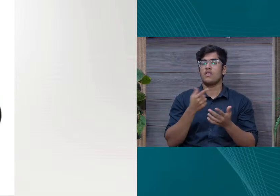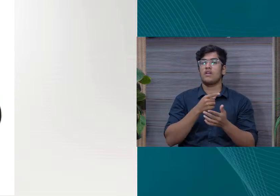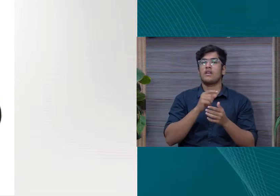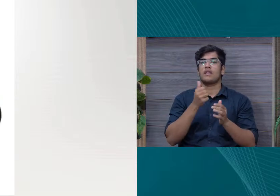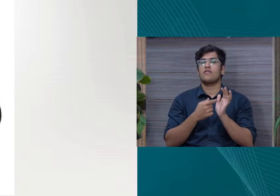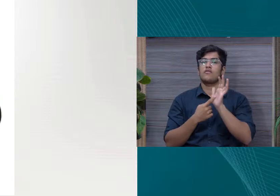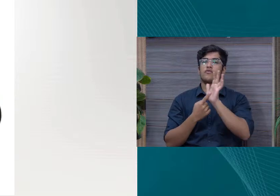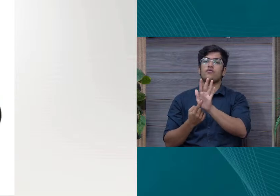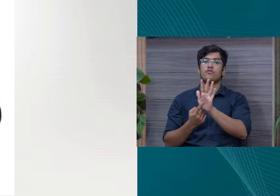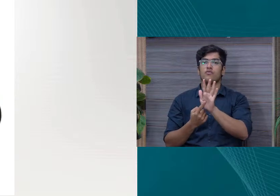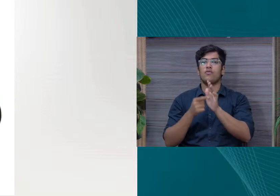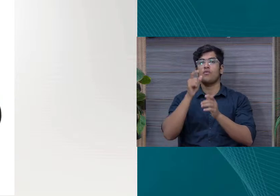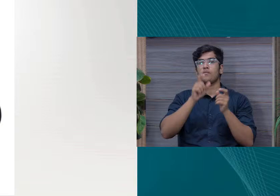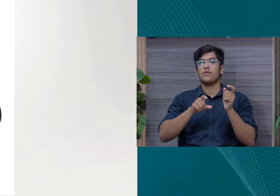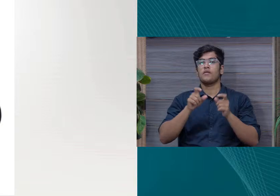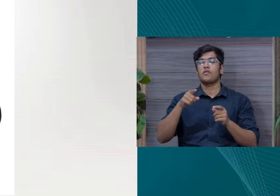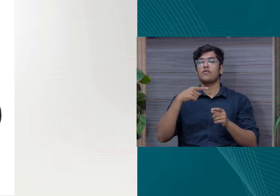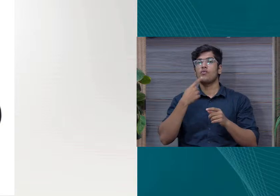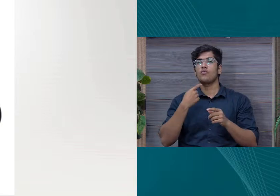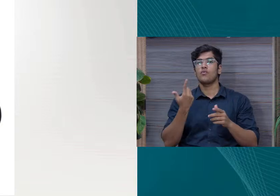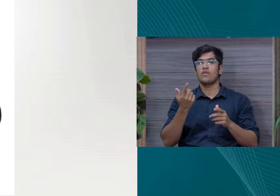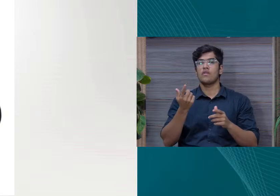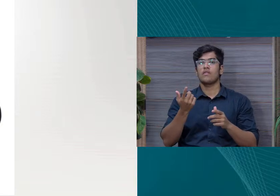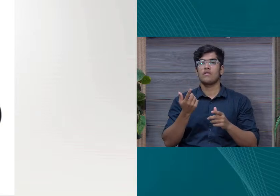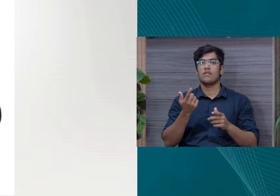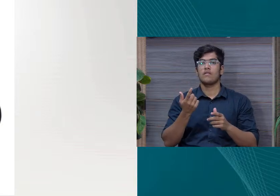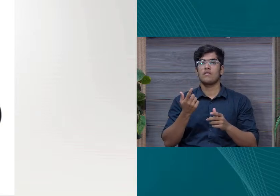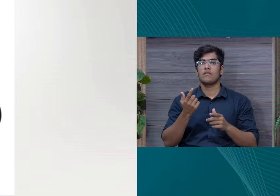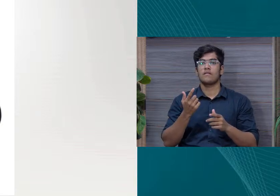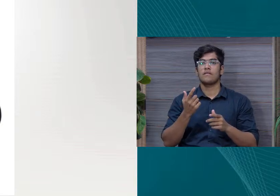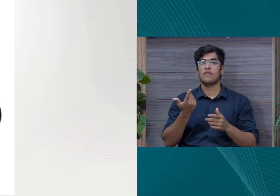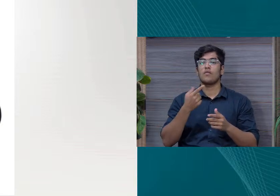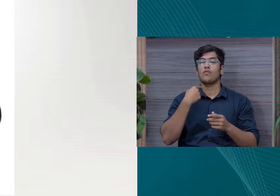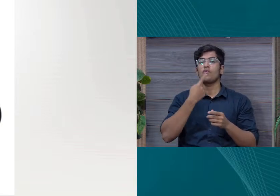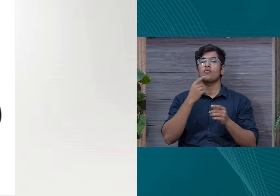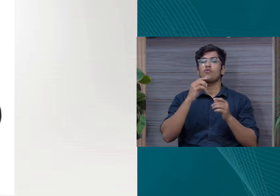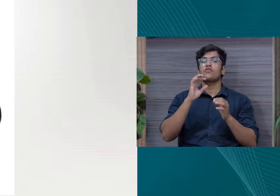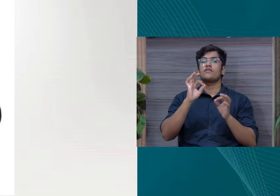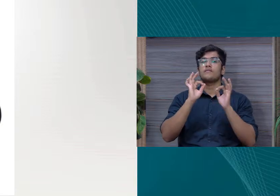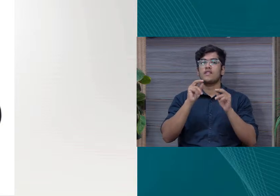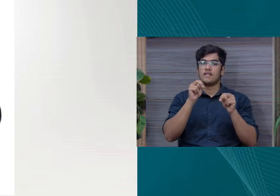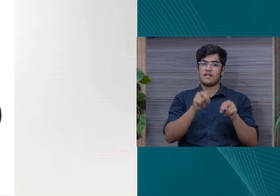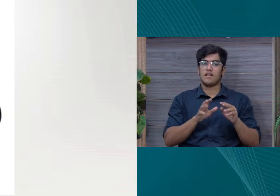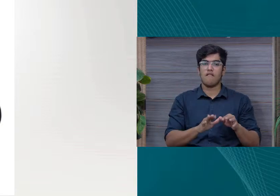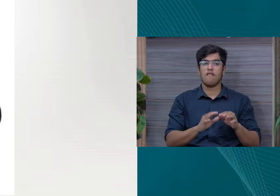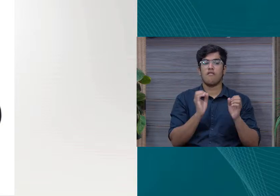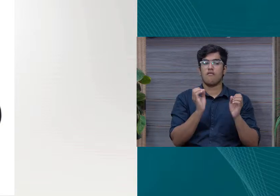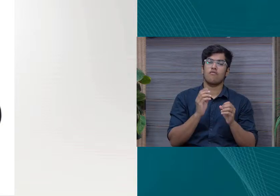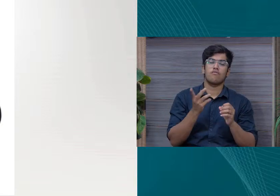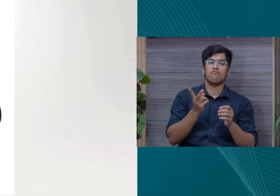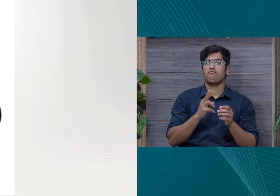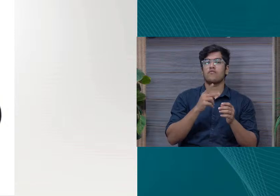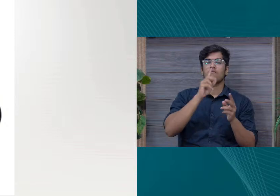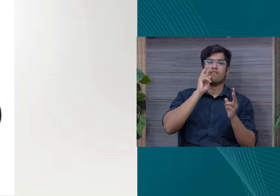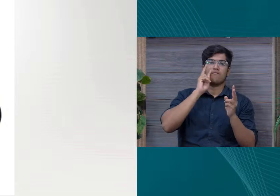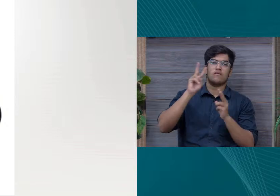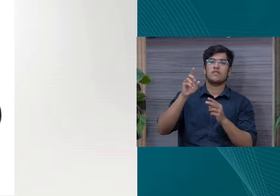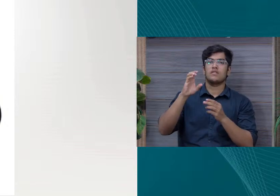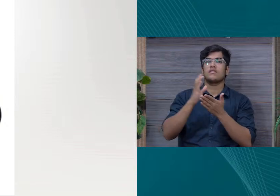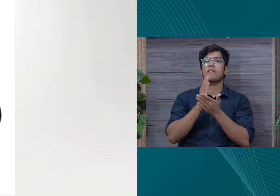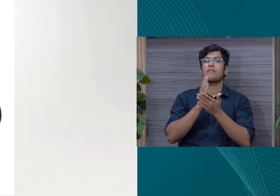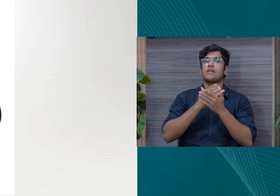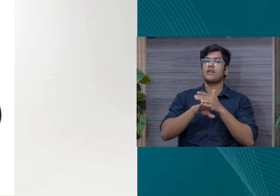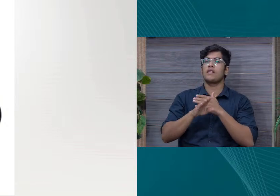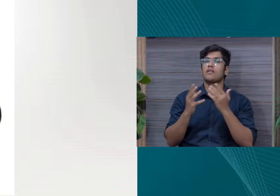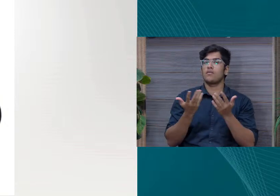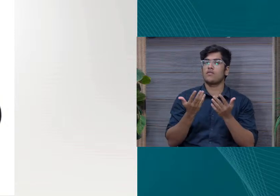be used to tell children with and without special needs that what the chapter is dealing about, because more or less